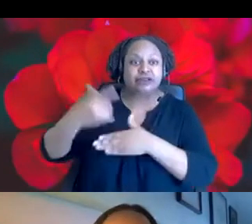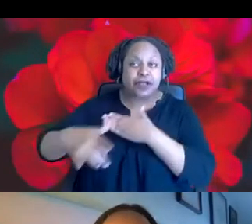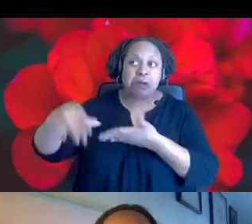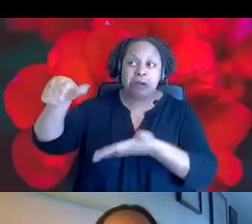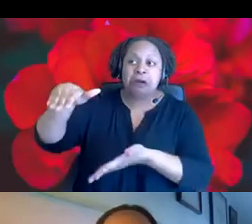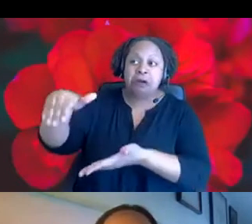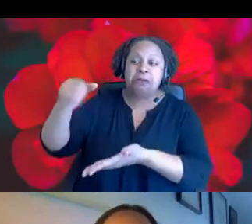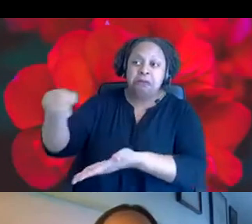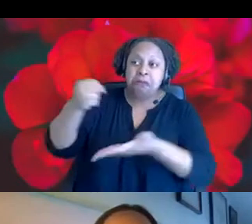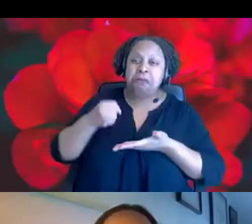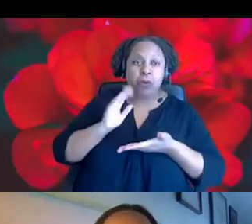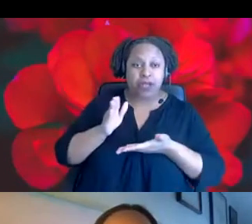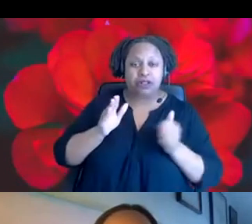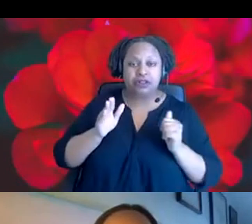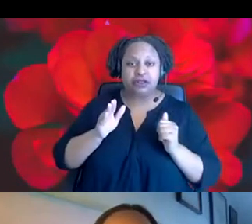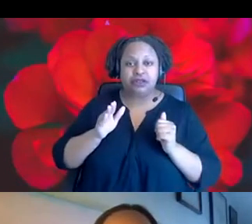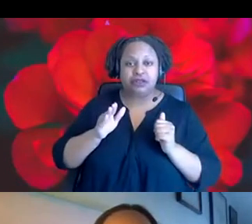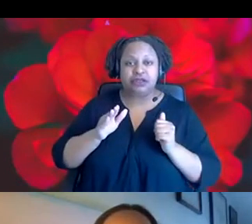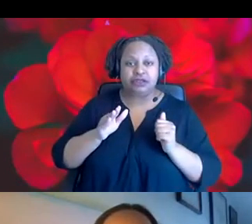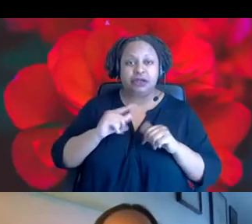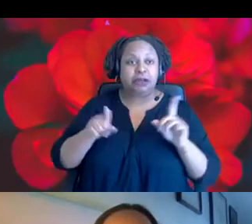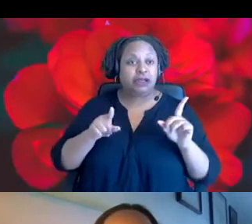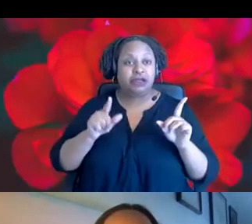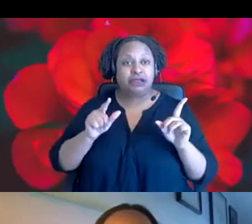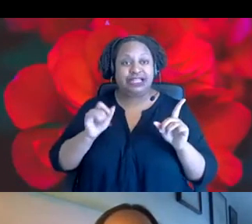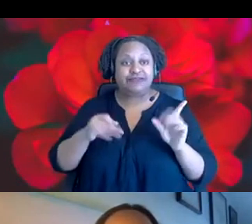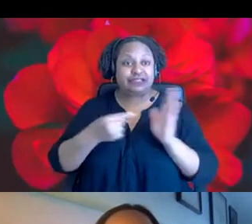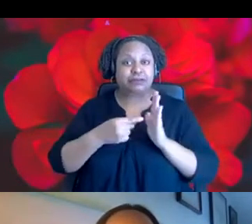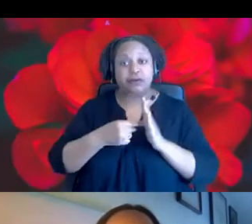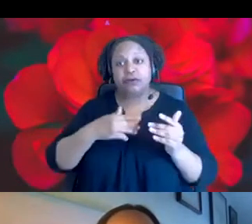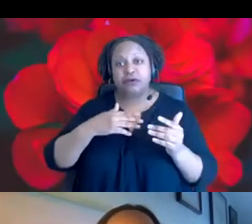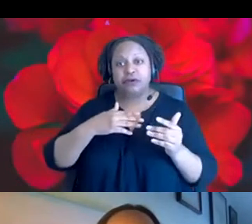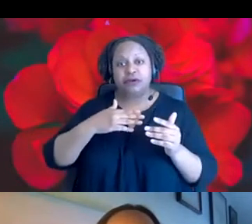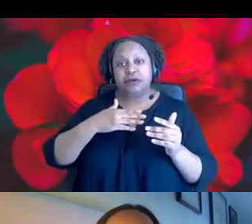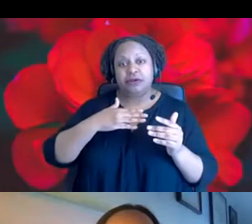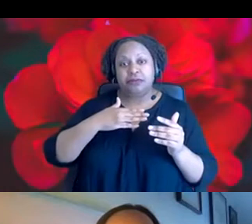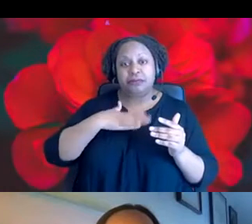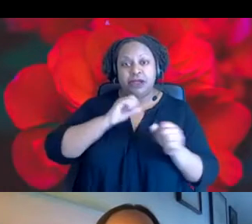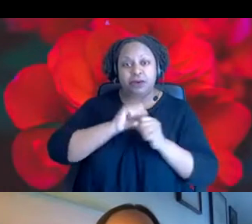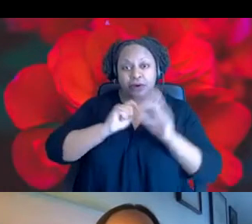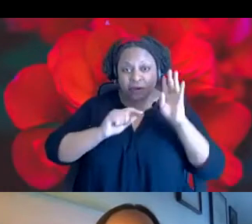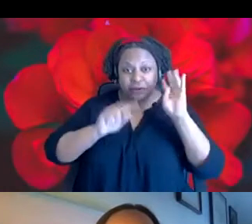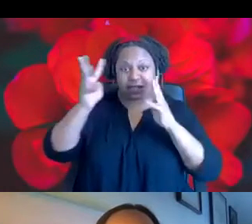And then on the other hand, if I don't make a work about being South Asian, then I'm not